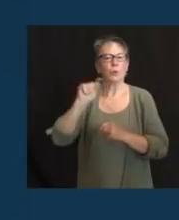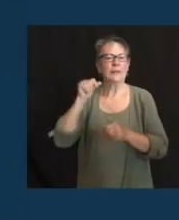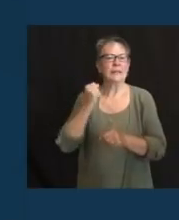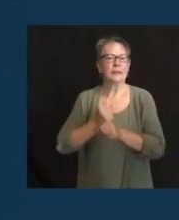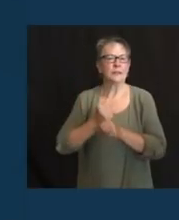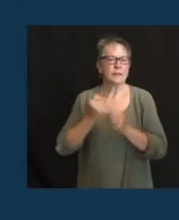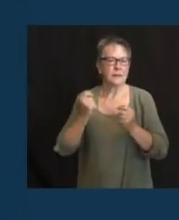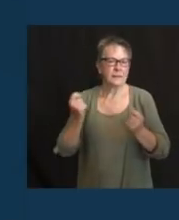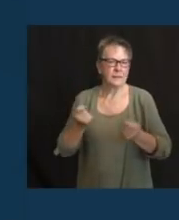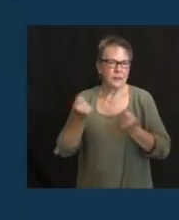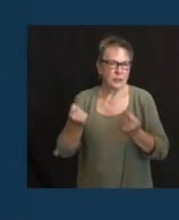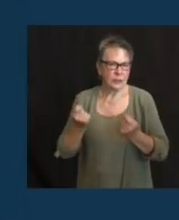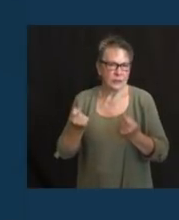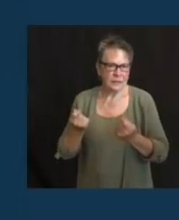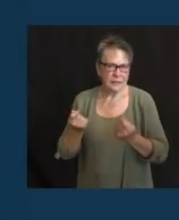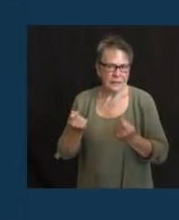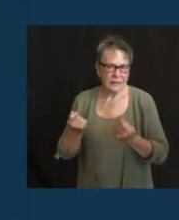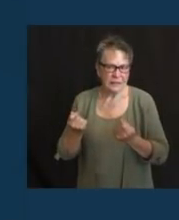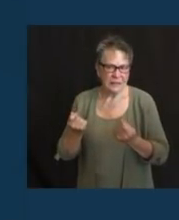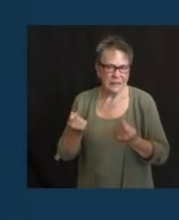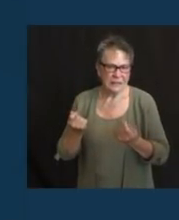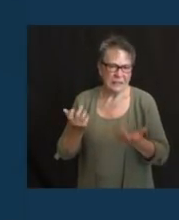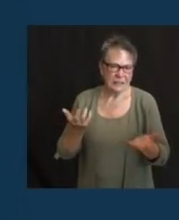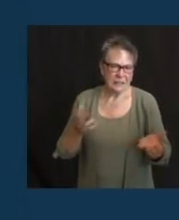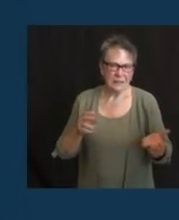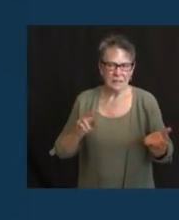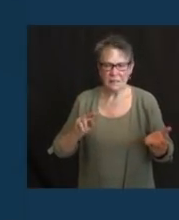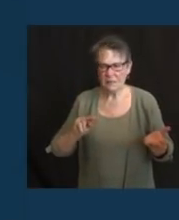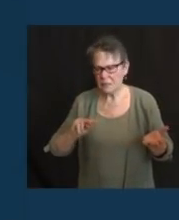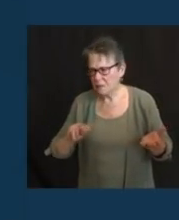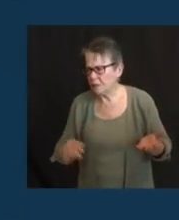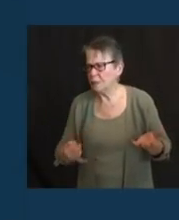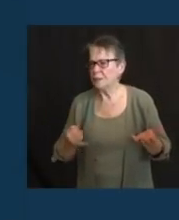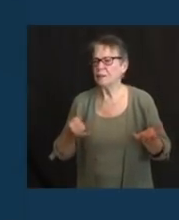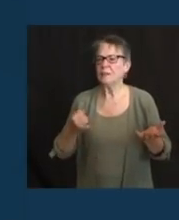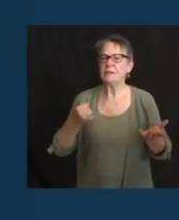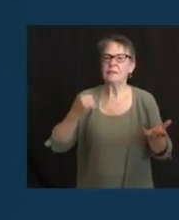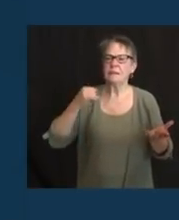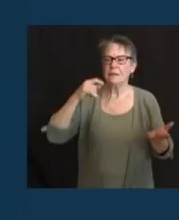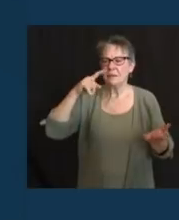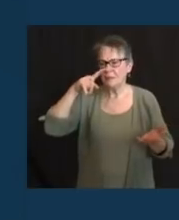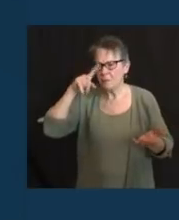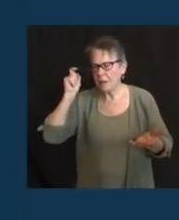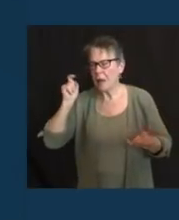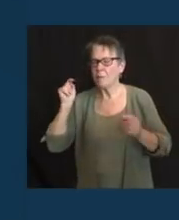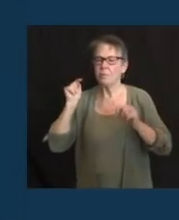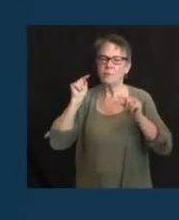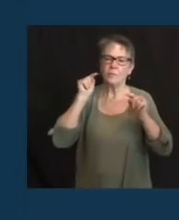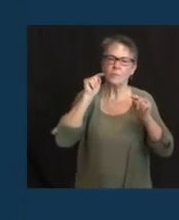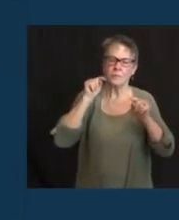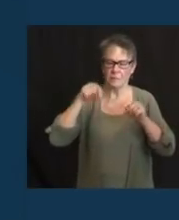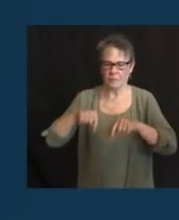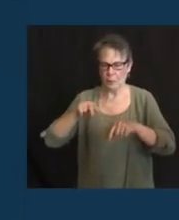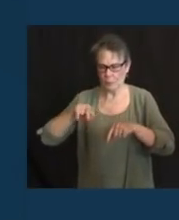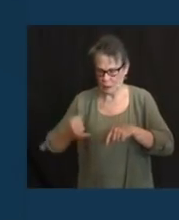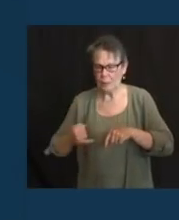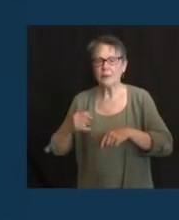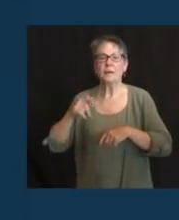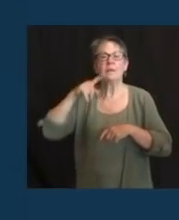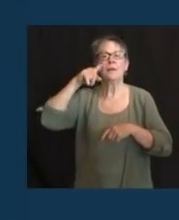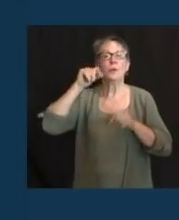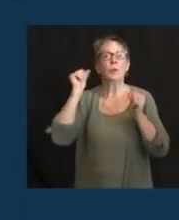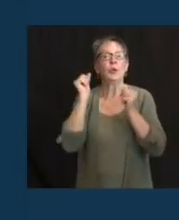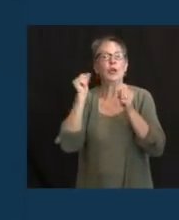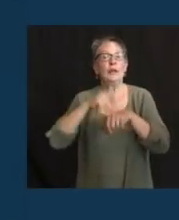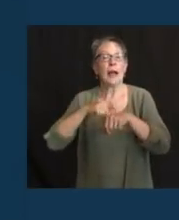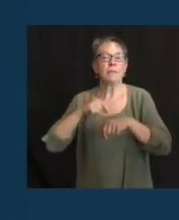in New Jersey and winters at Longboat Key in Florida. They leave behind Mickey's sons, Jeffrey and Michael,